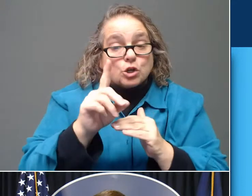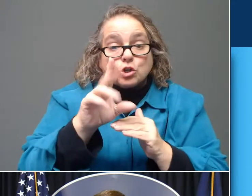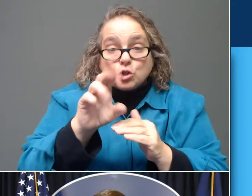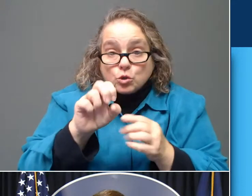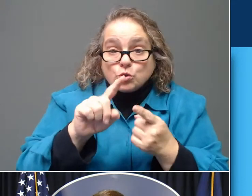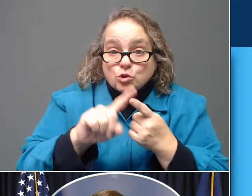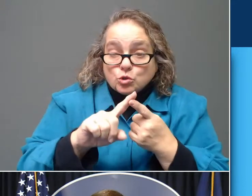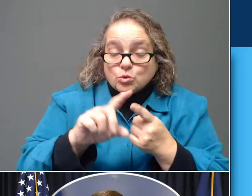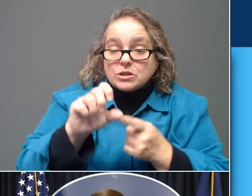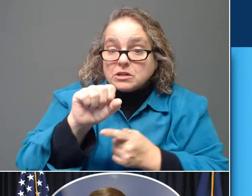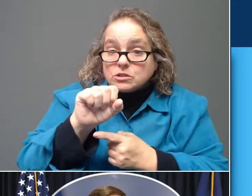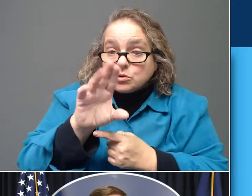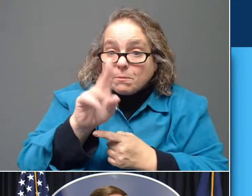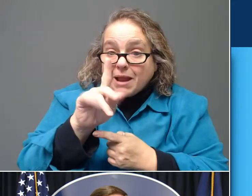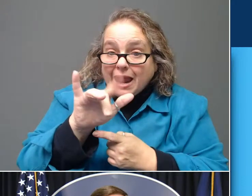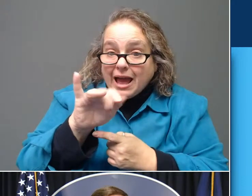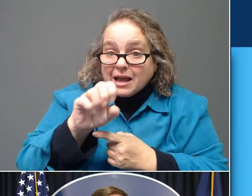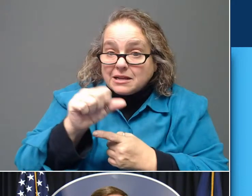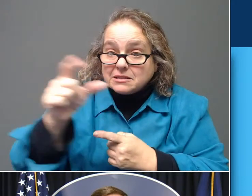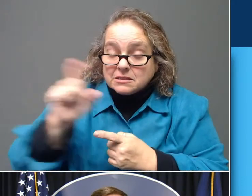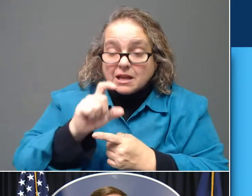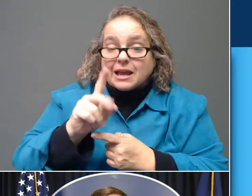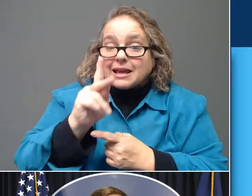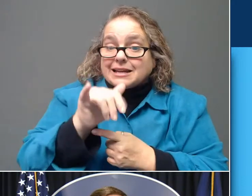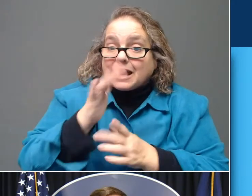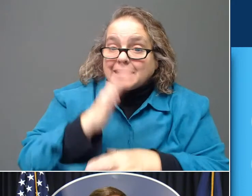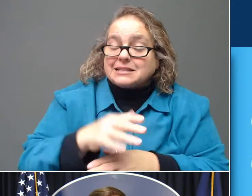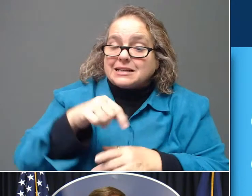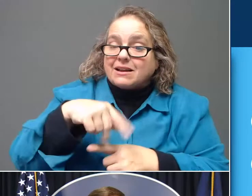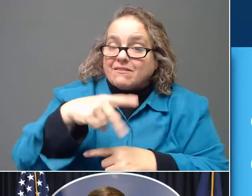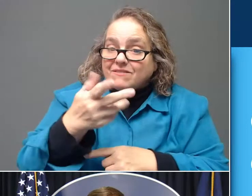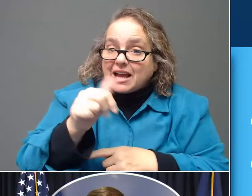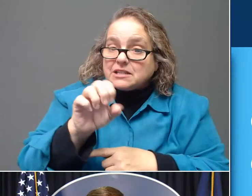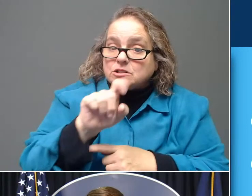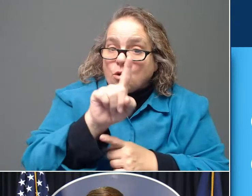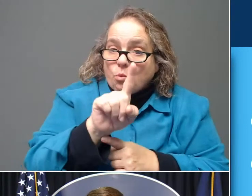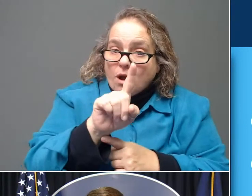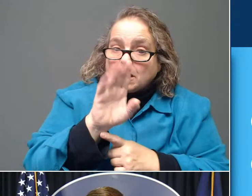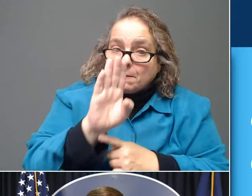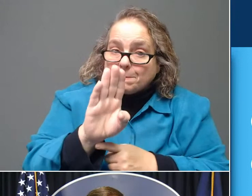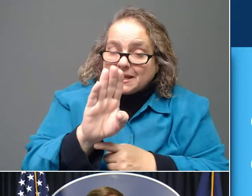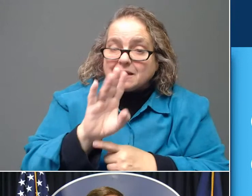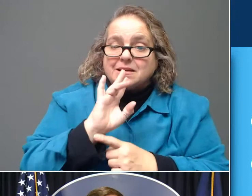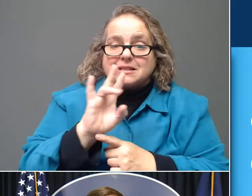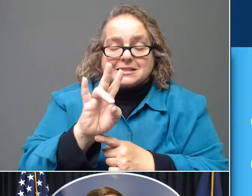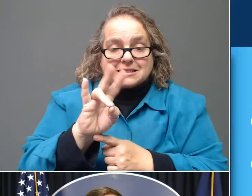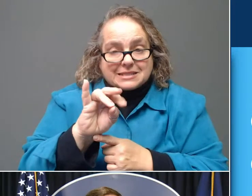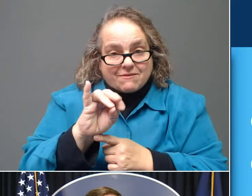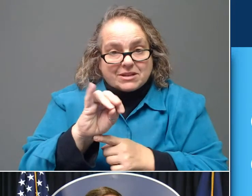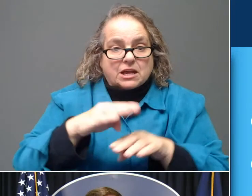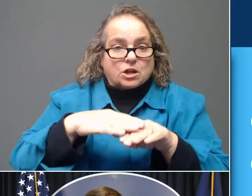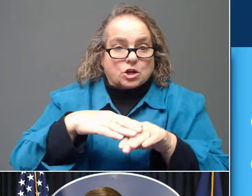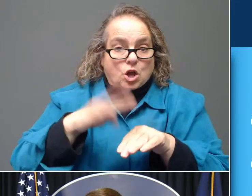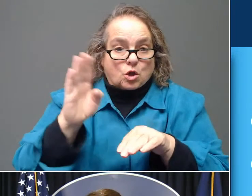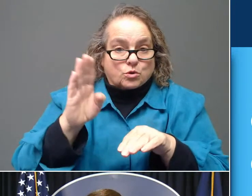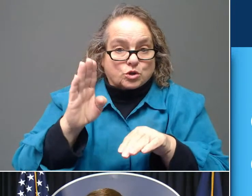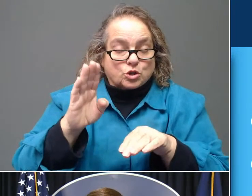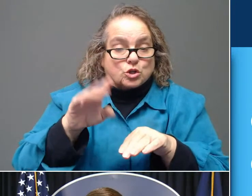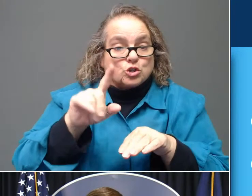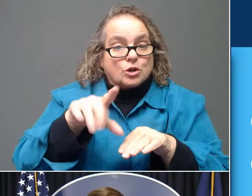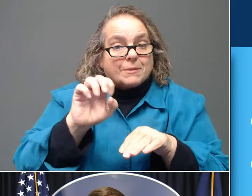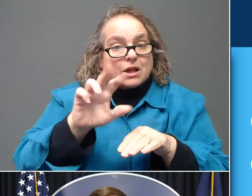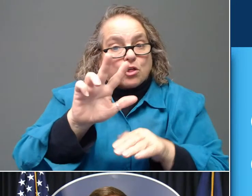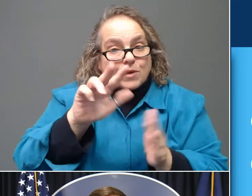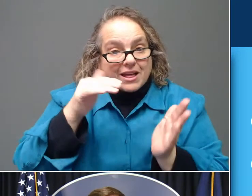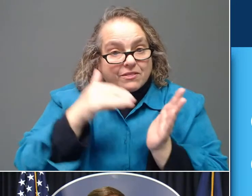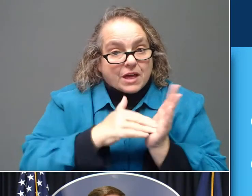Kentuckians in Phase 1B, particularly those 70 and older. These should be 3,000 appointments at the horse